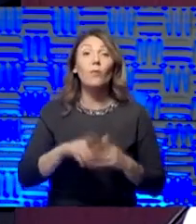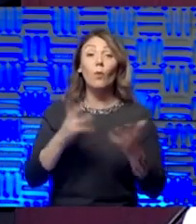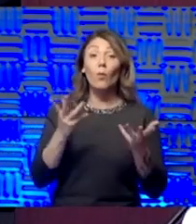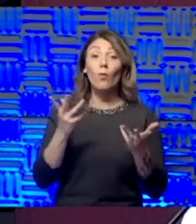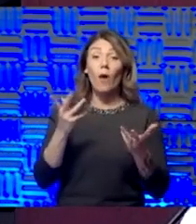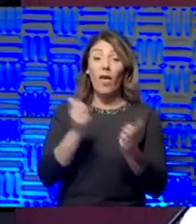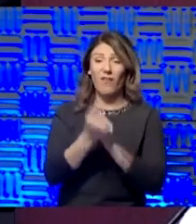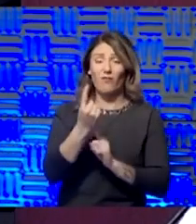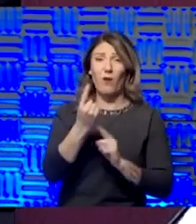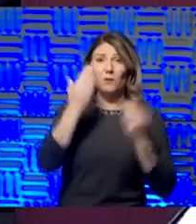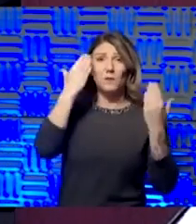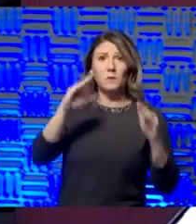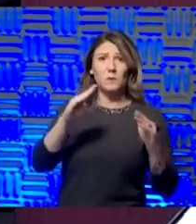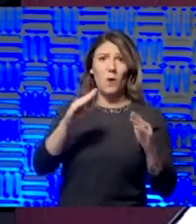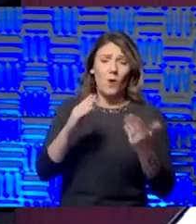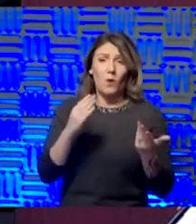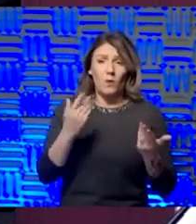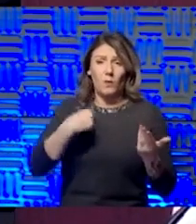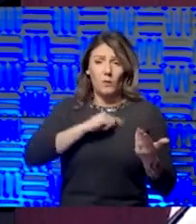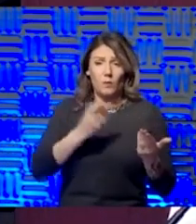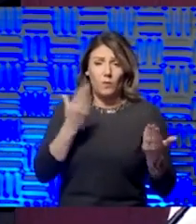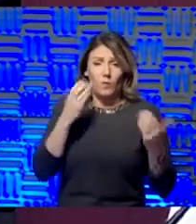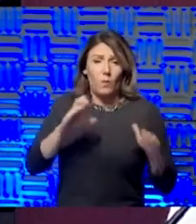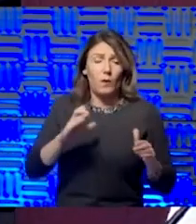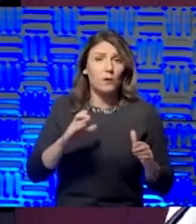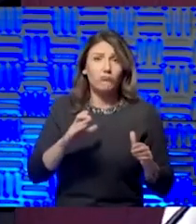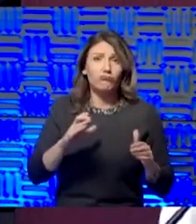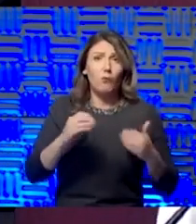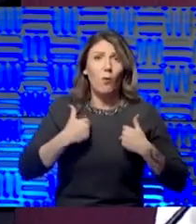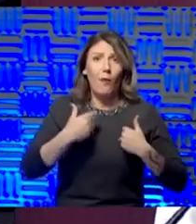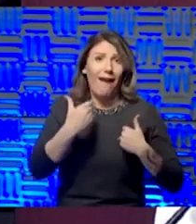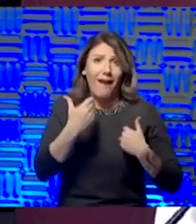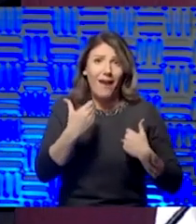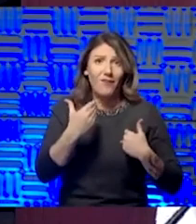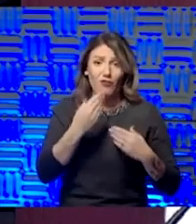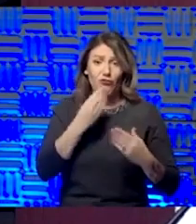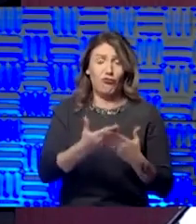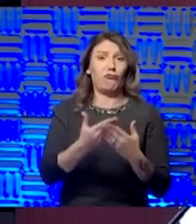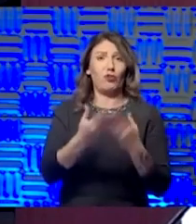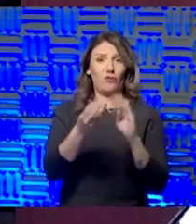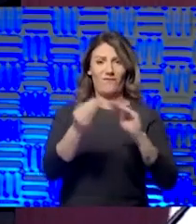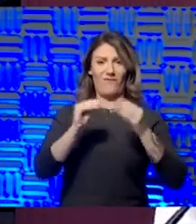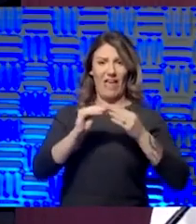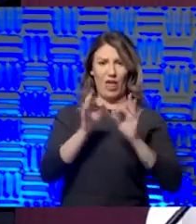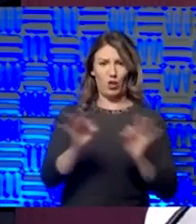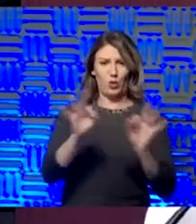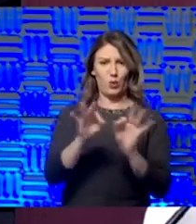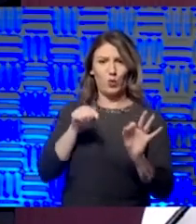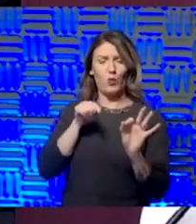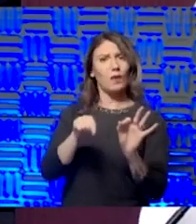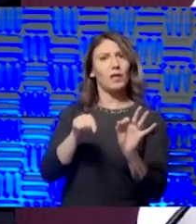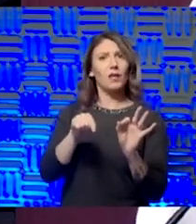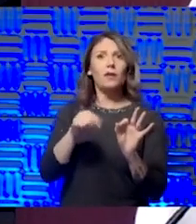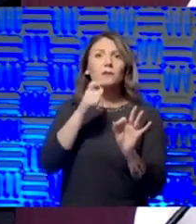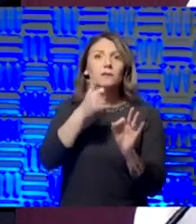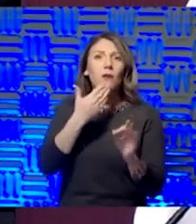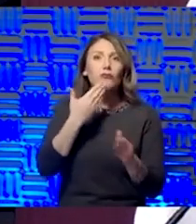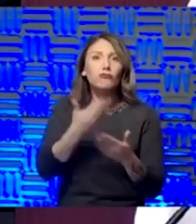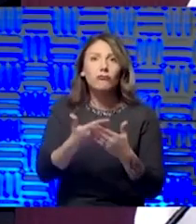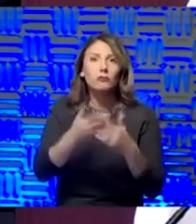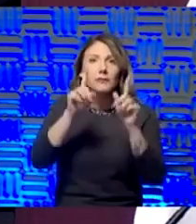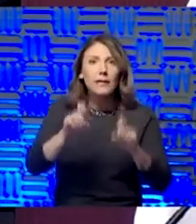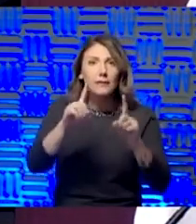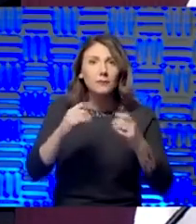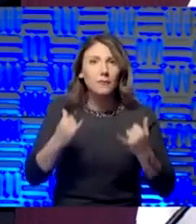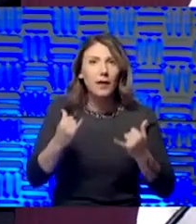good value for how many people have the disease in the community. And the reason we don't have that is we don't have testing. And, you know, you